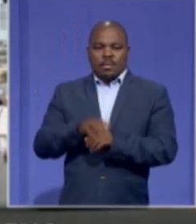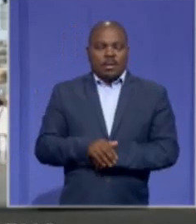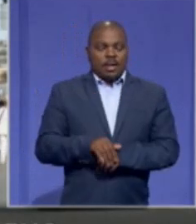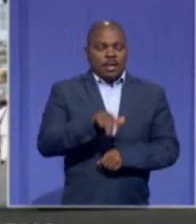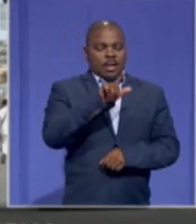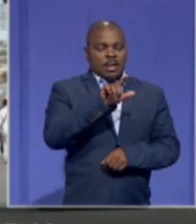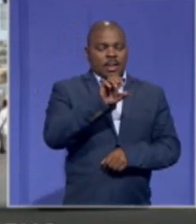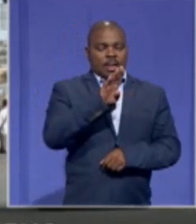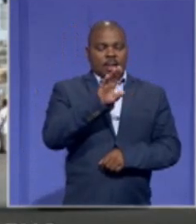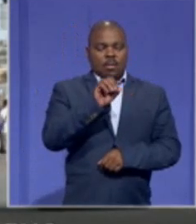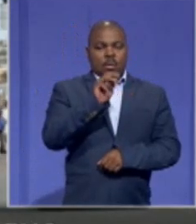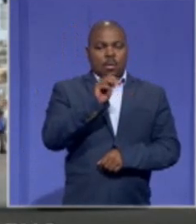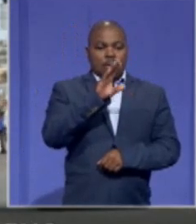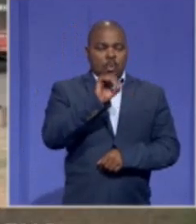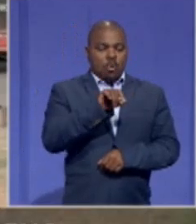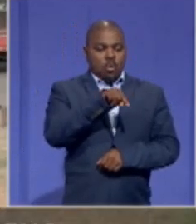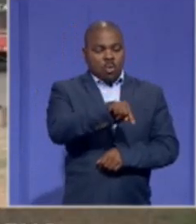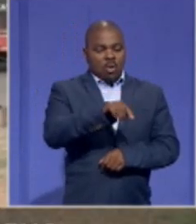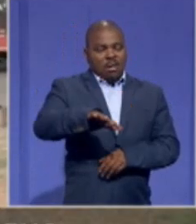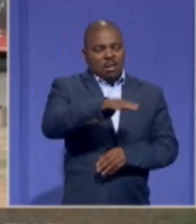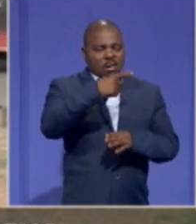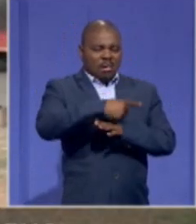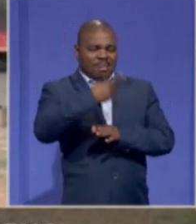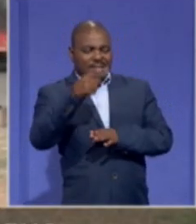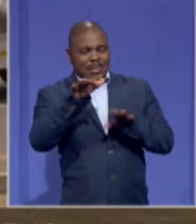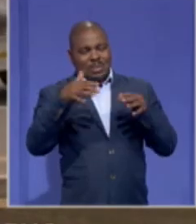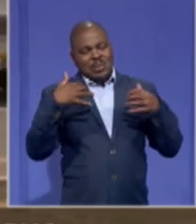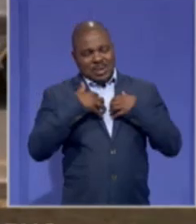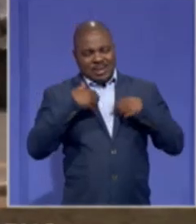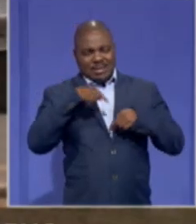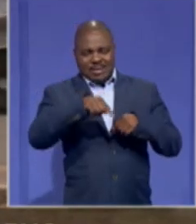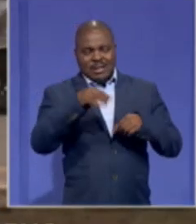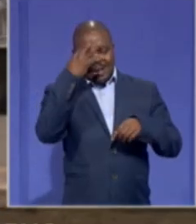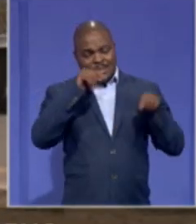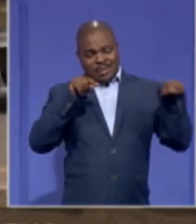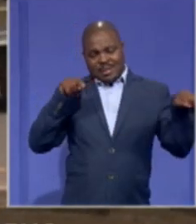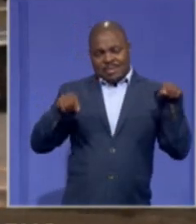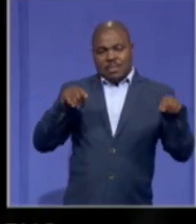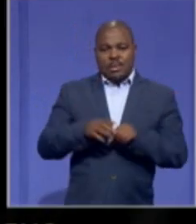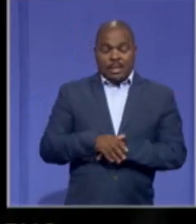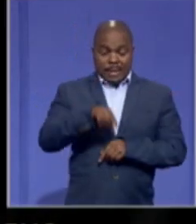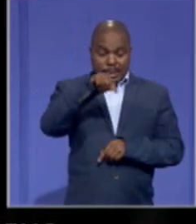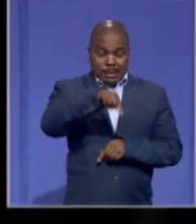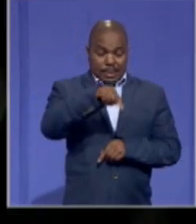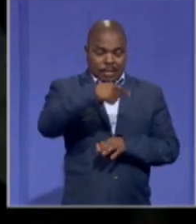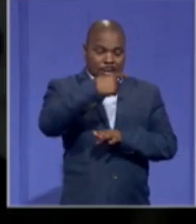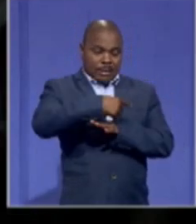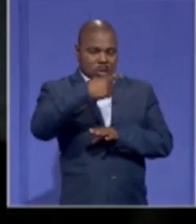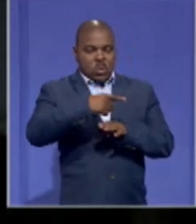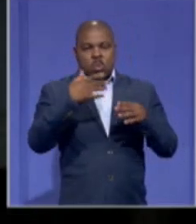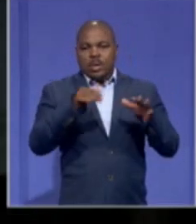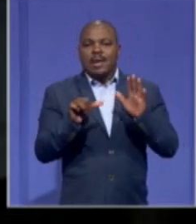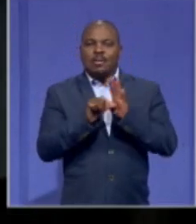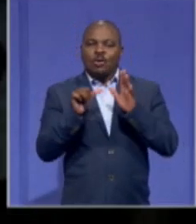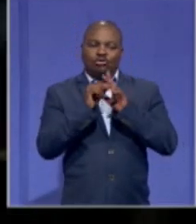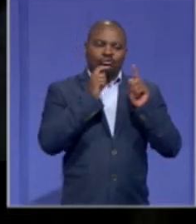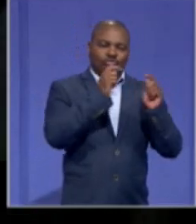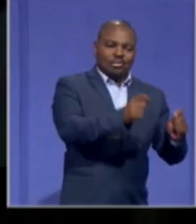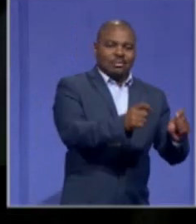dibombo a ngongorisa mebuso ena e mmedi. Lemamba is a very important transport corridor for us and in fact